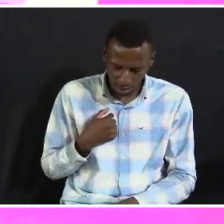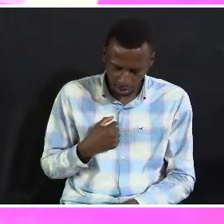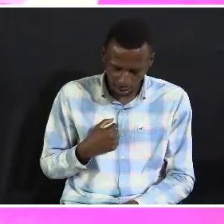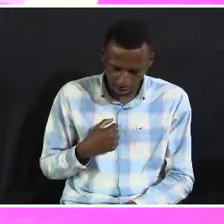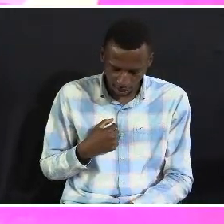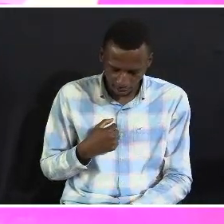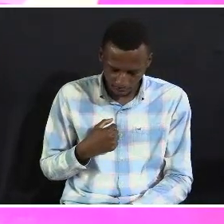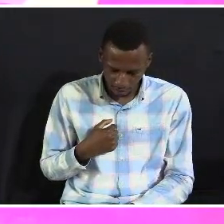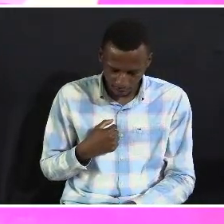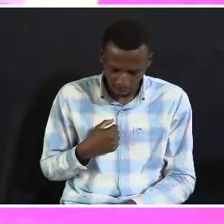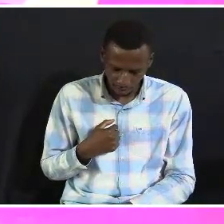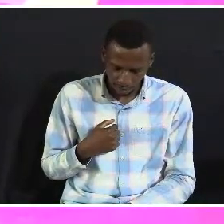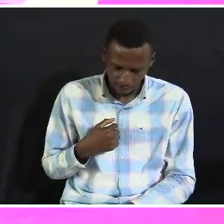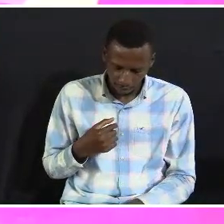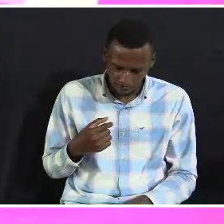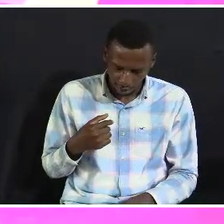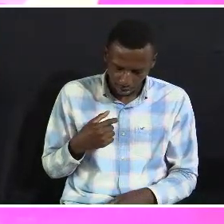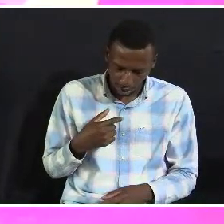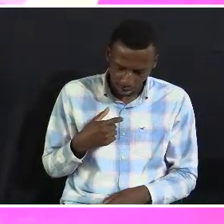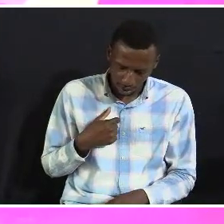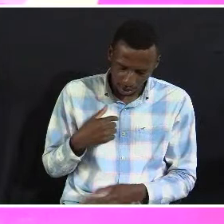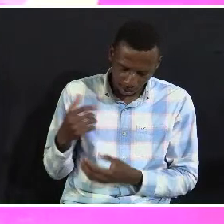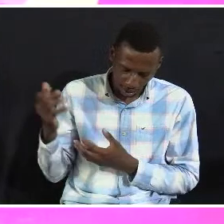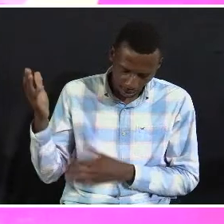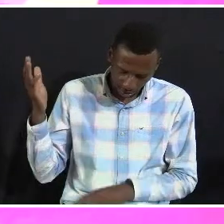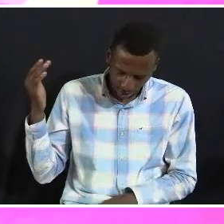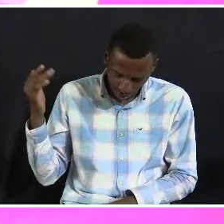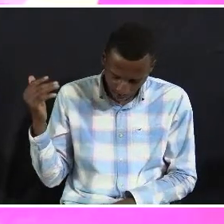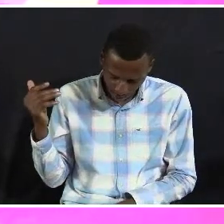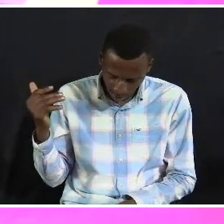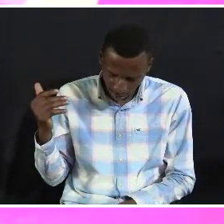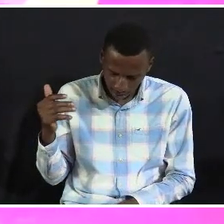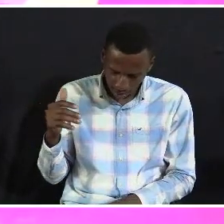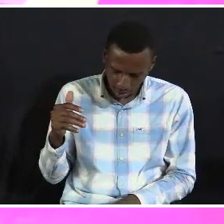salvation find. I am